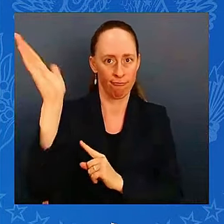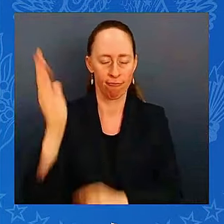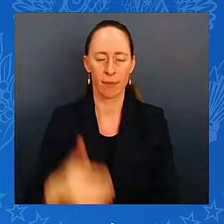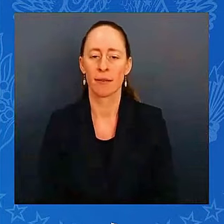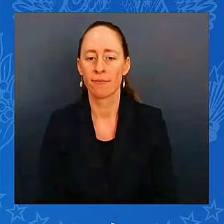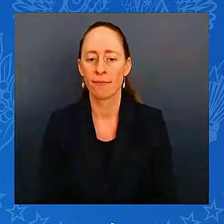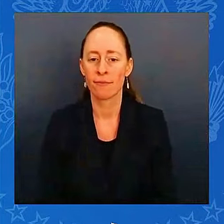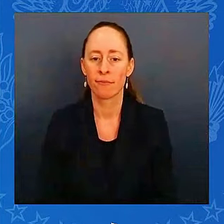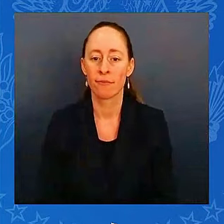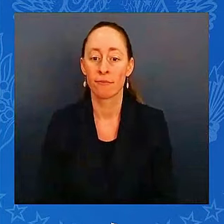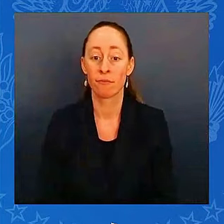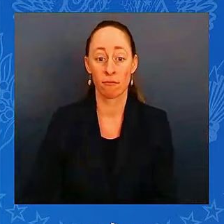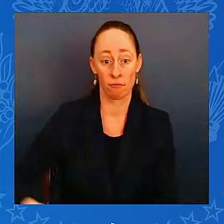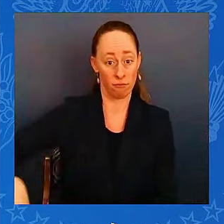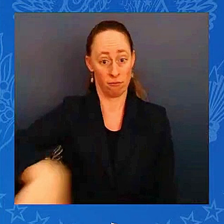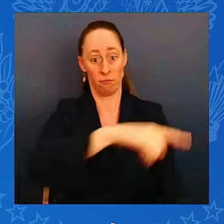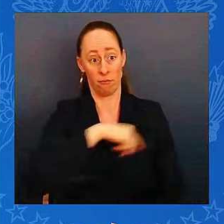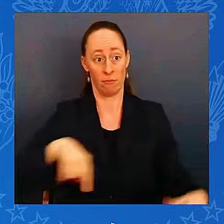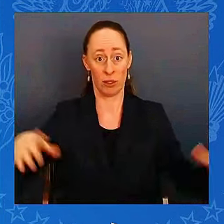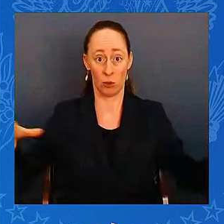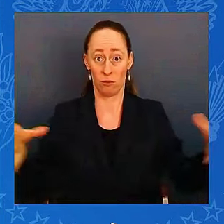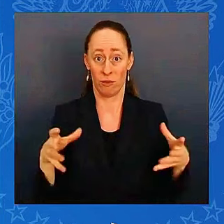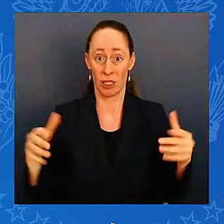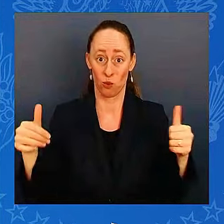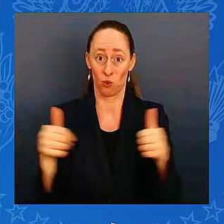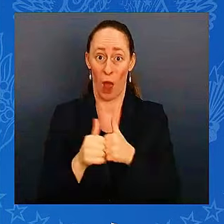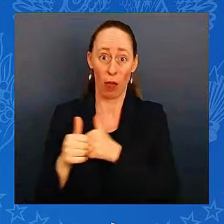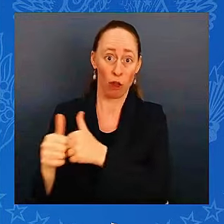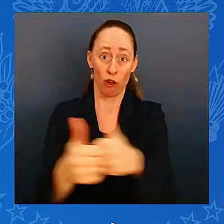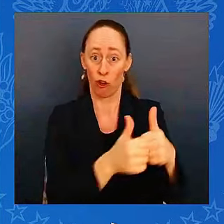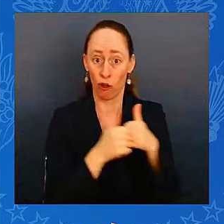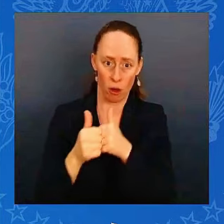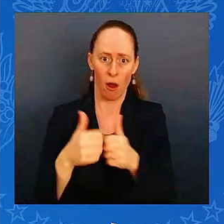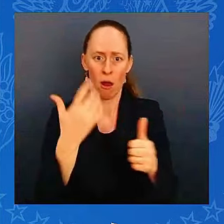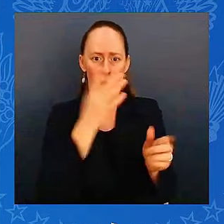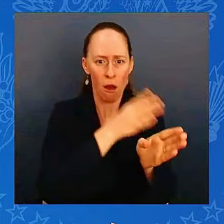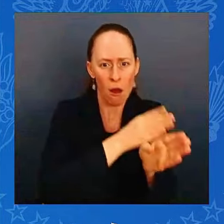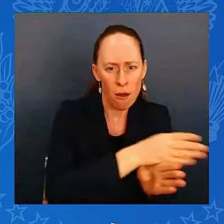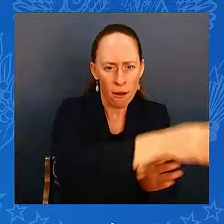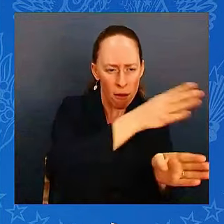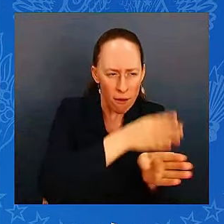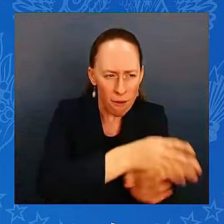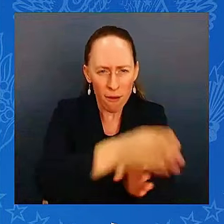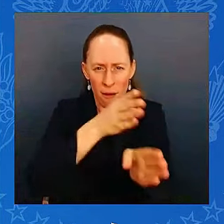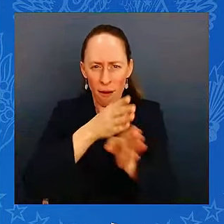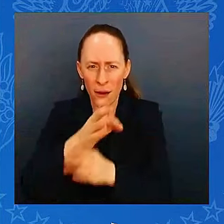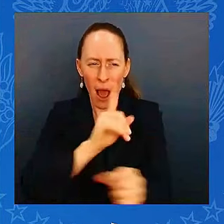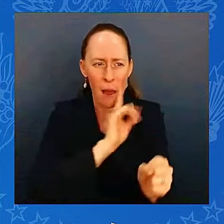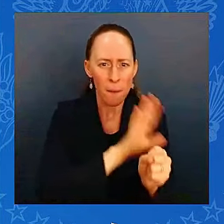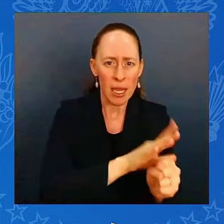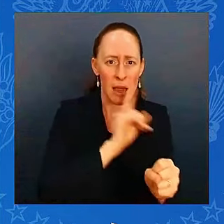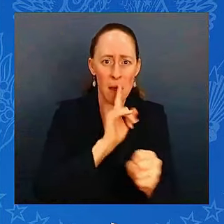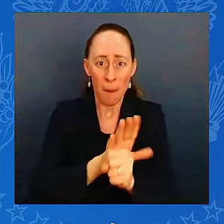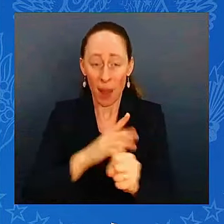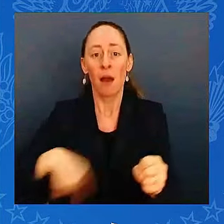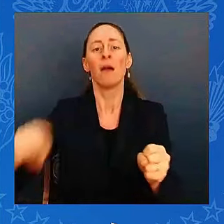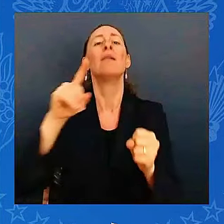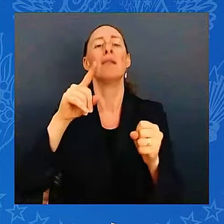efforts add up to a stronger global network, a more effective response to synthetic drug